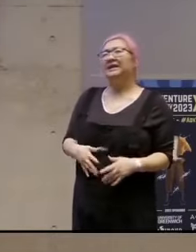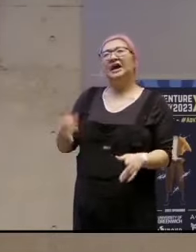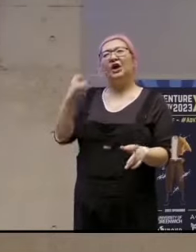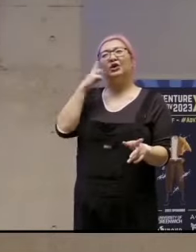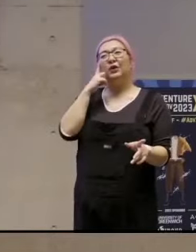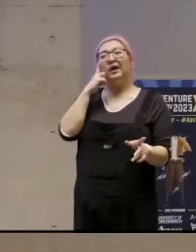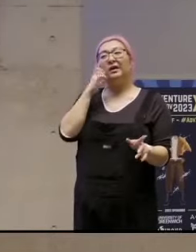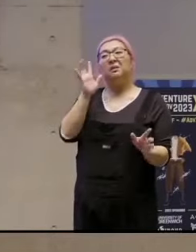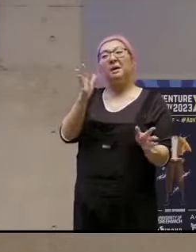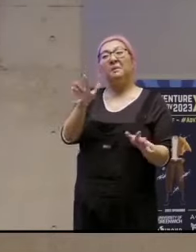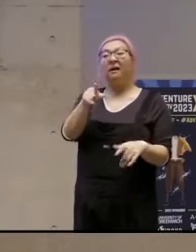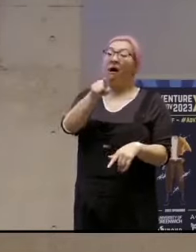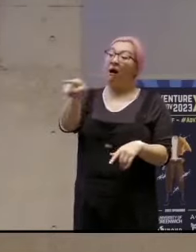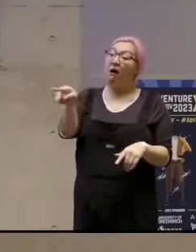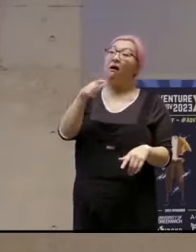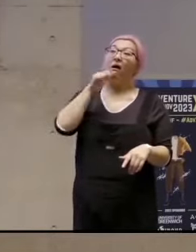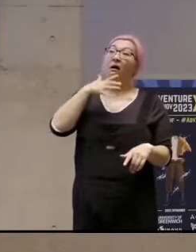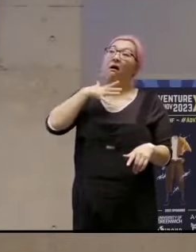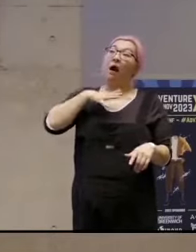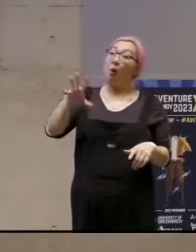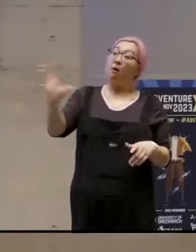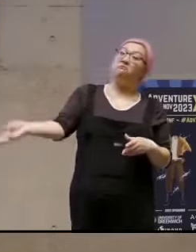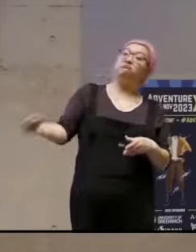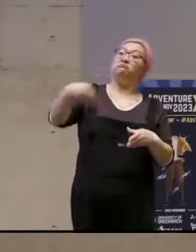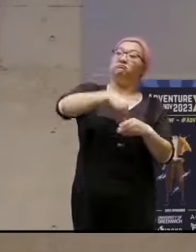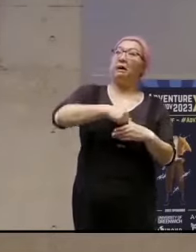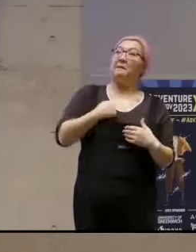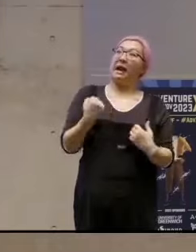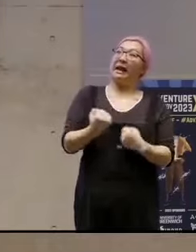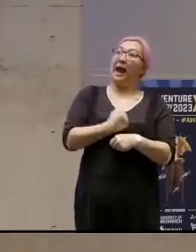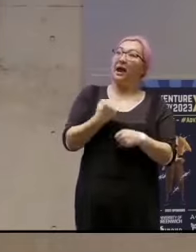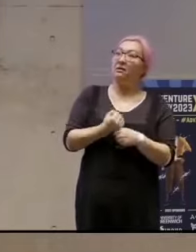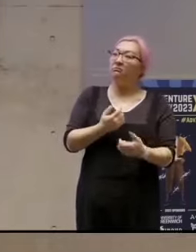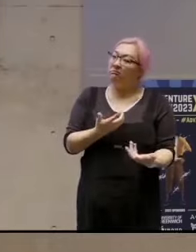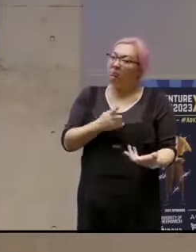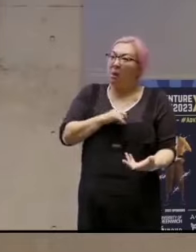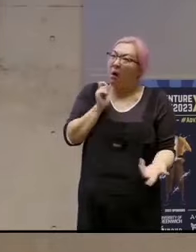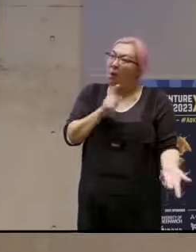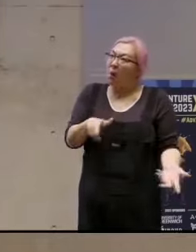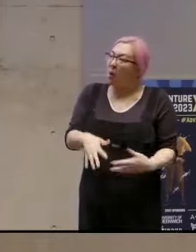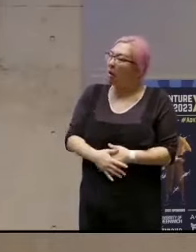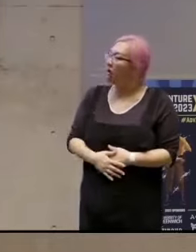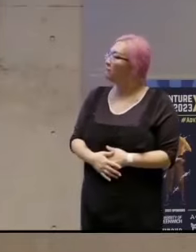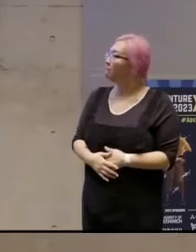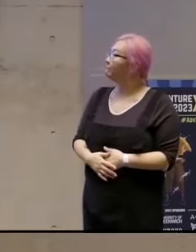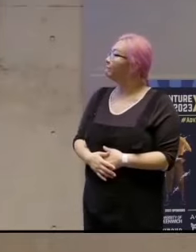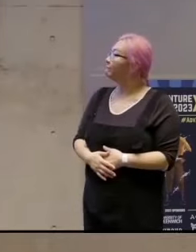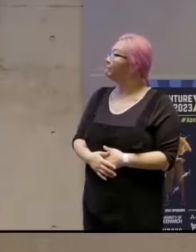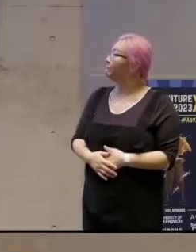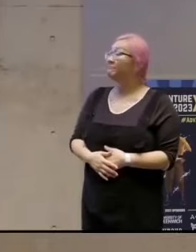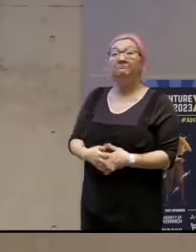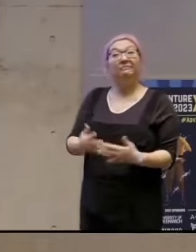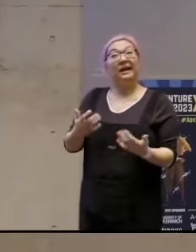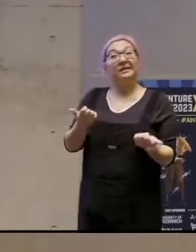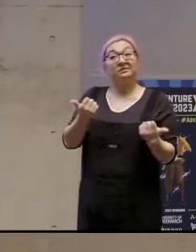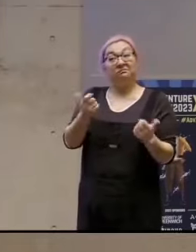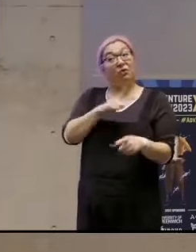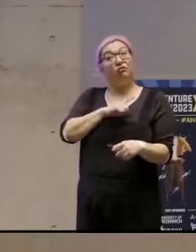will fit in your game or you want to make a game with them in because it's kind of cool. And that's a fair reason,